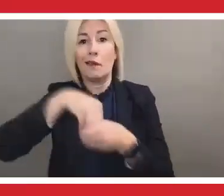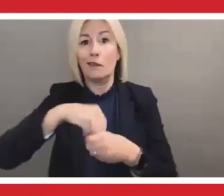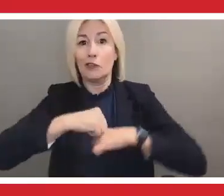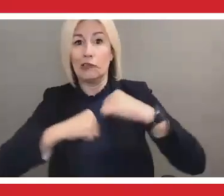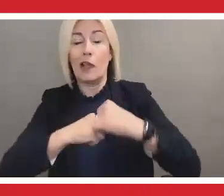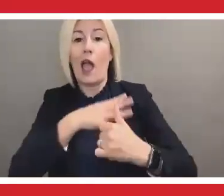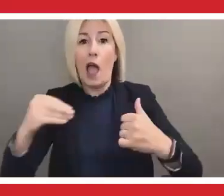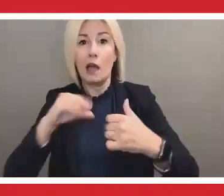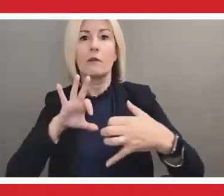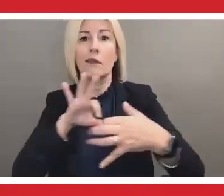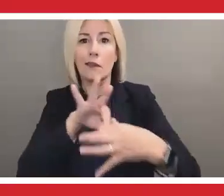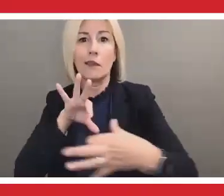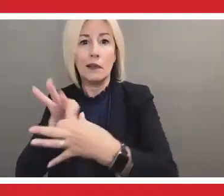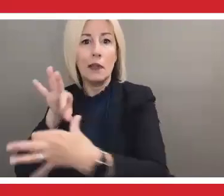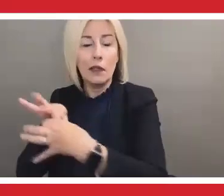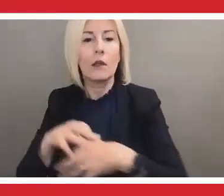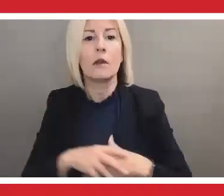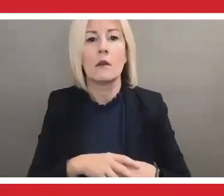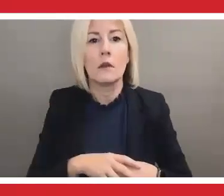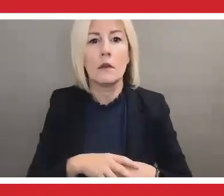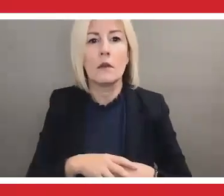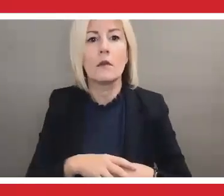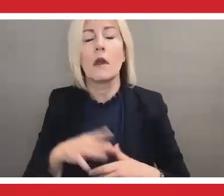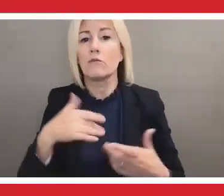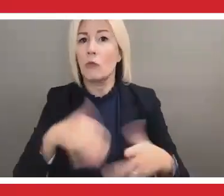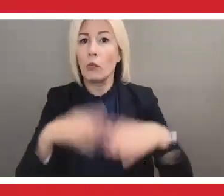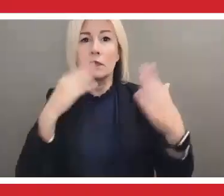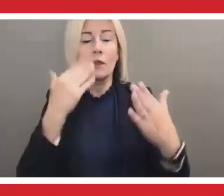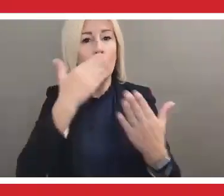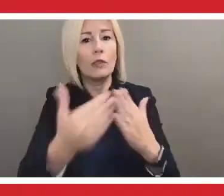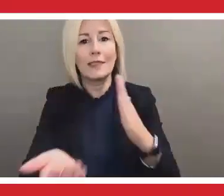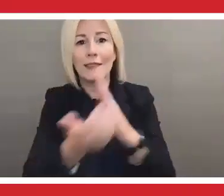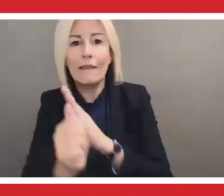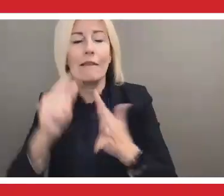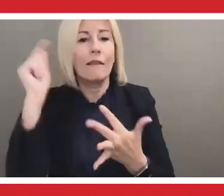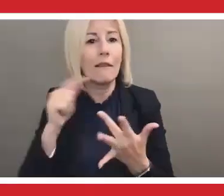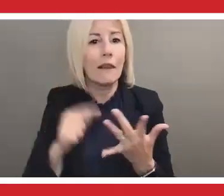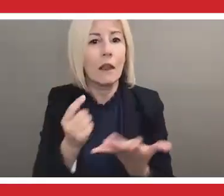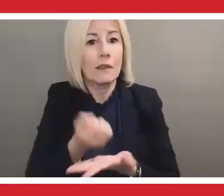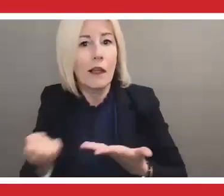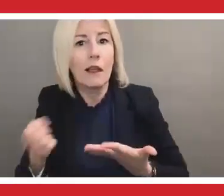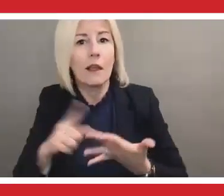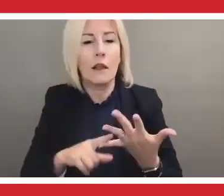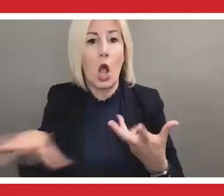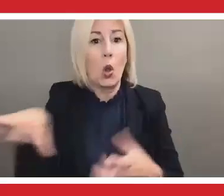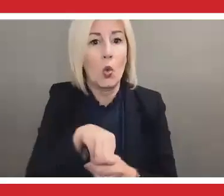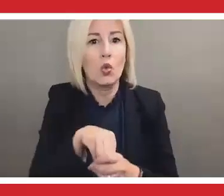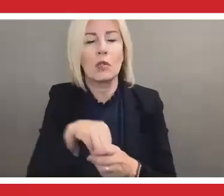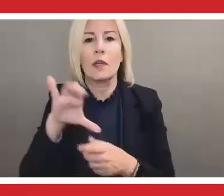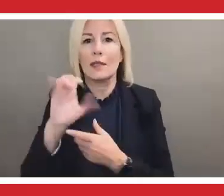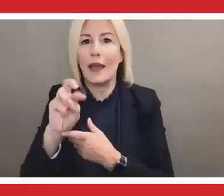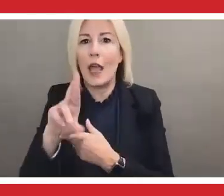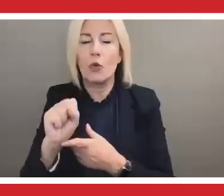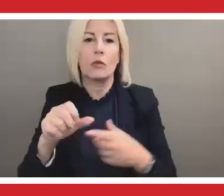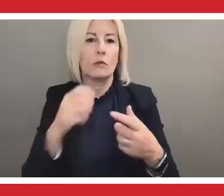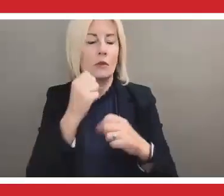connectivity, e-services and open goods and skills, the competences and inclusion, cybersecurity and digital